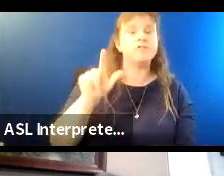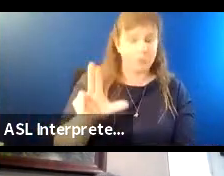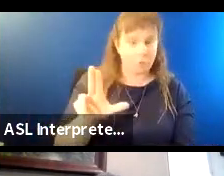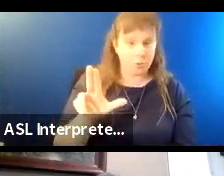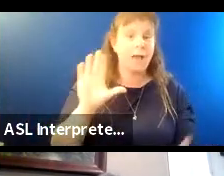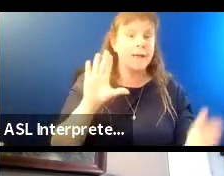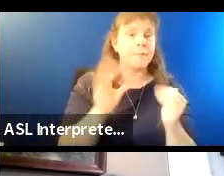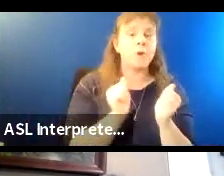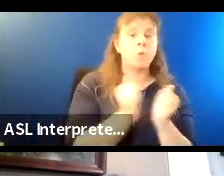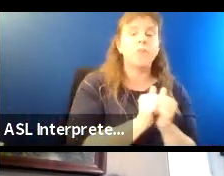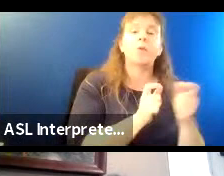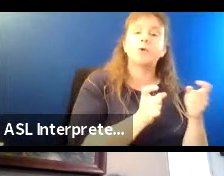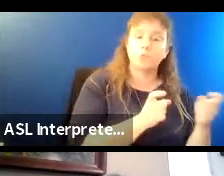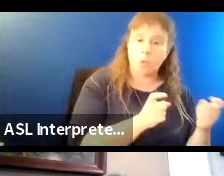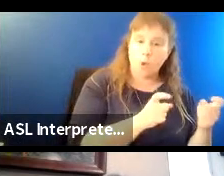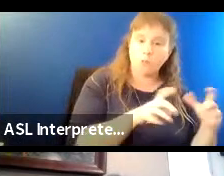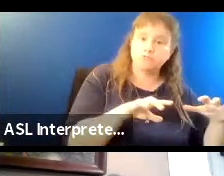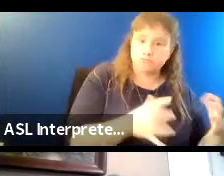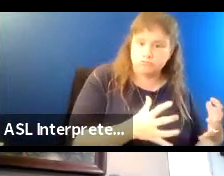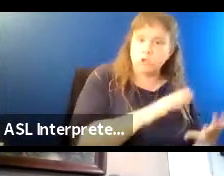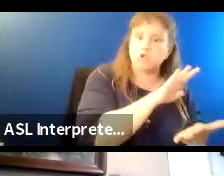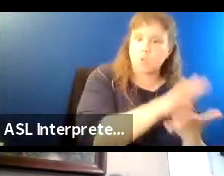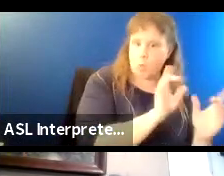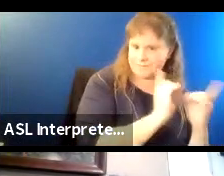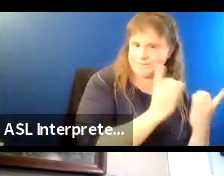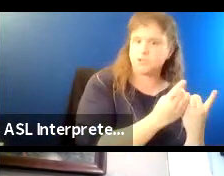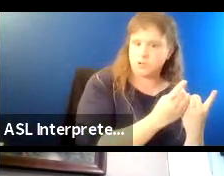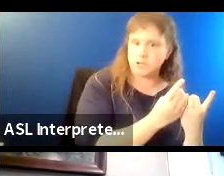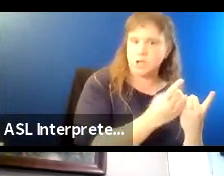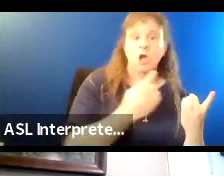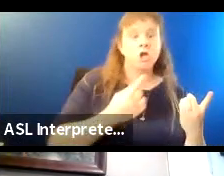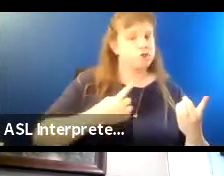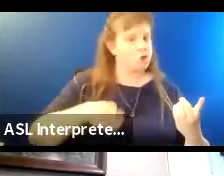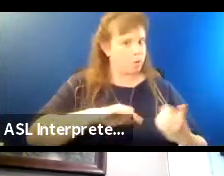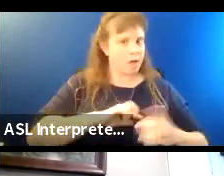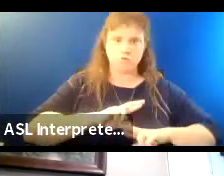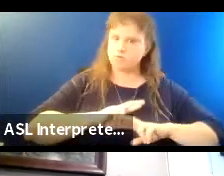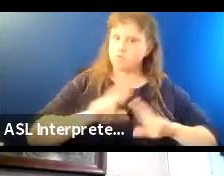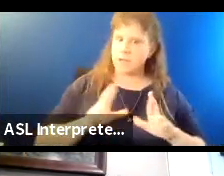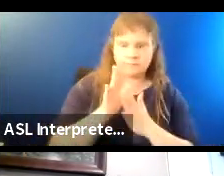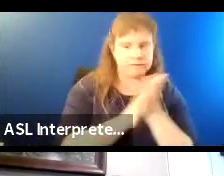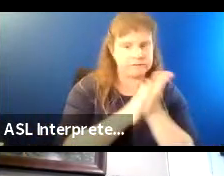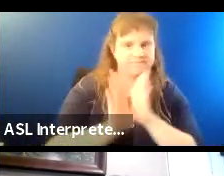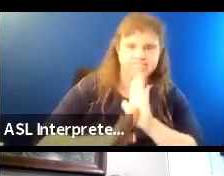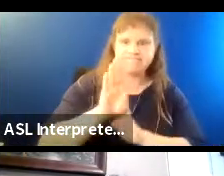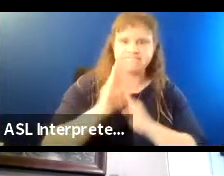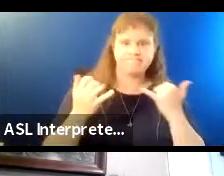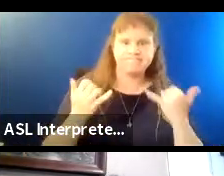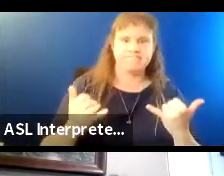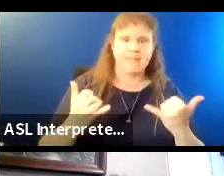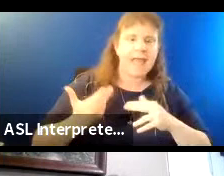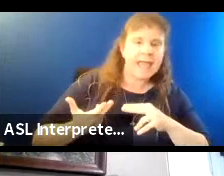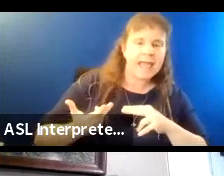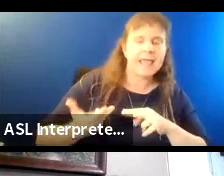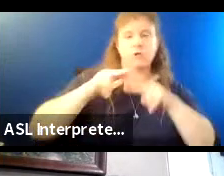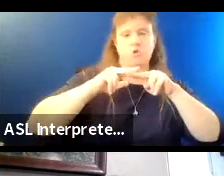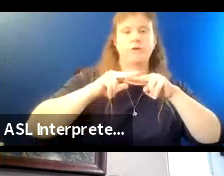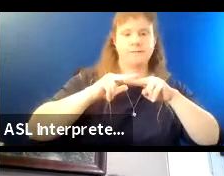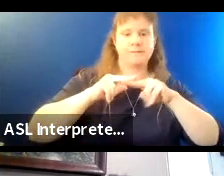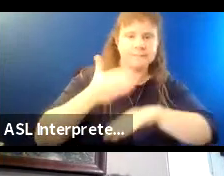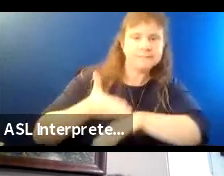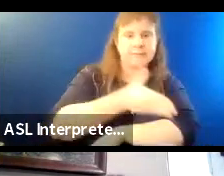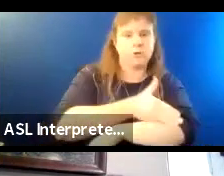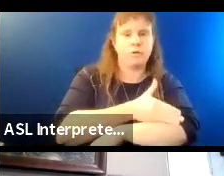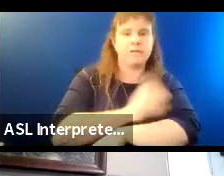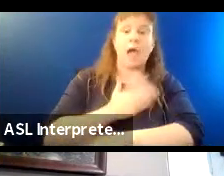to a control school district. So we're really gearing up right now to really increase our presence and resources